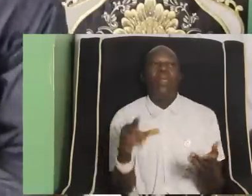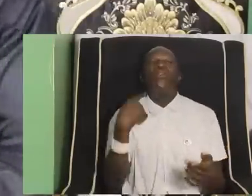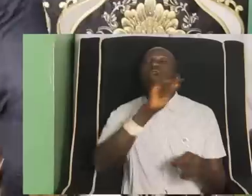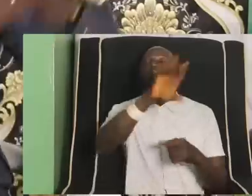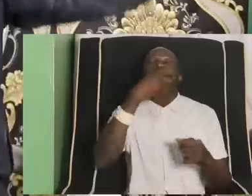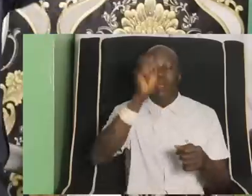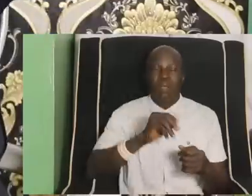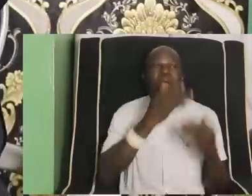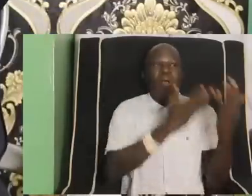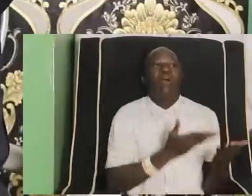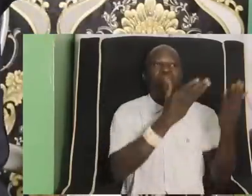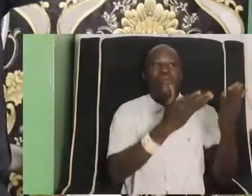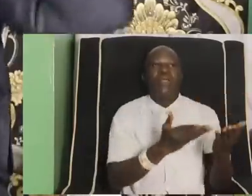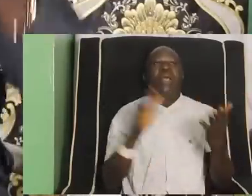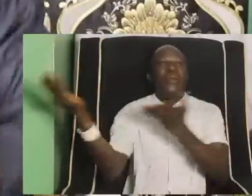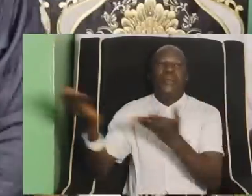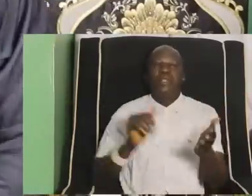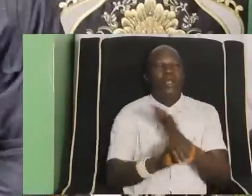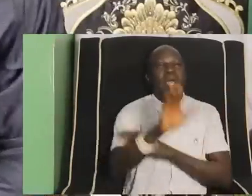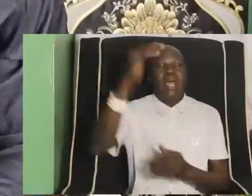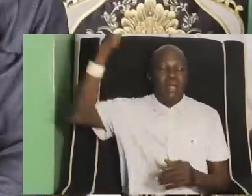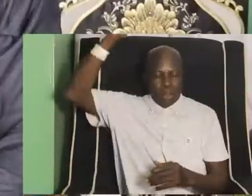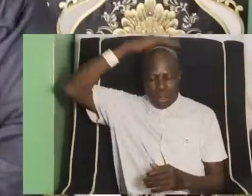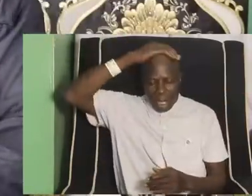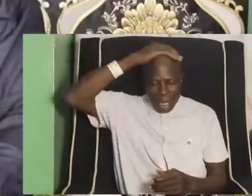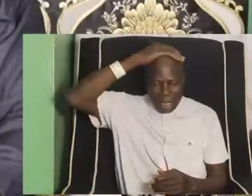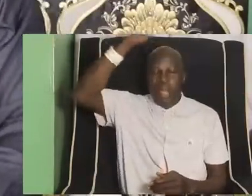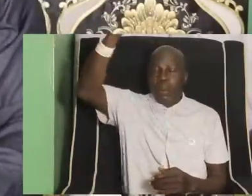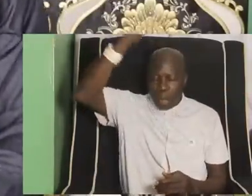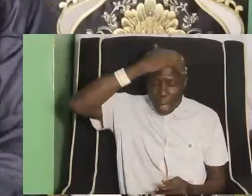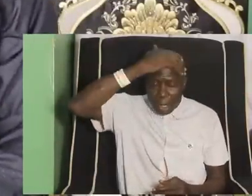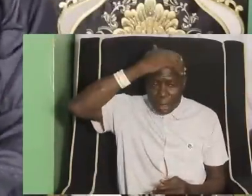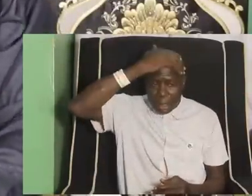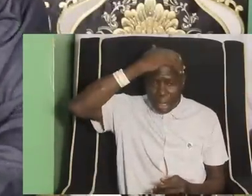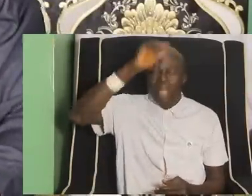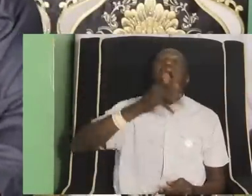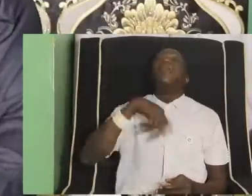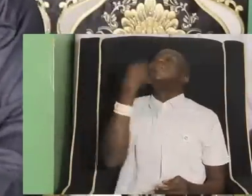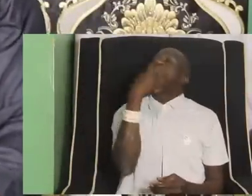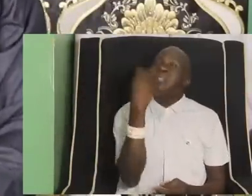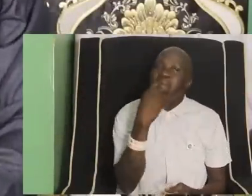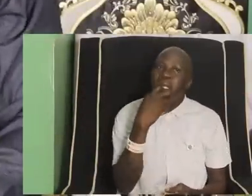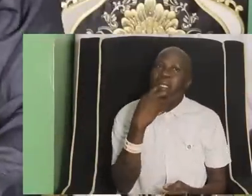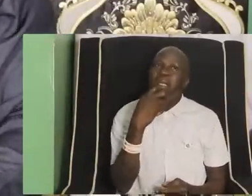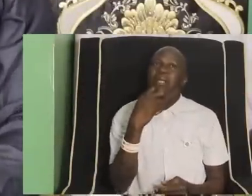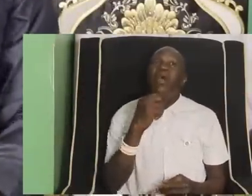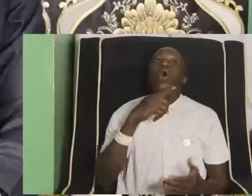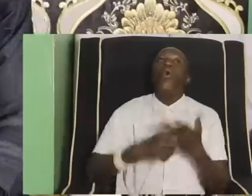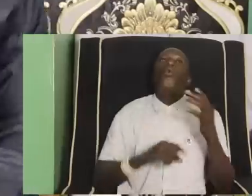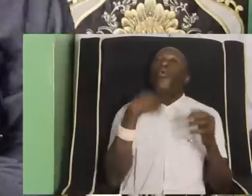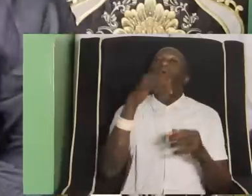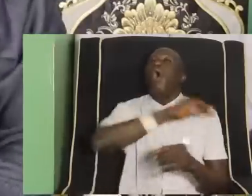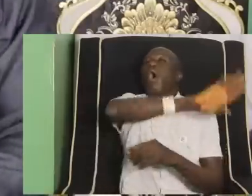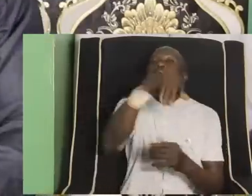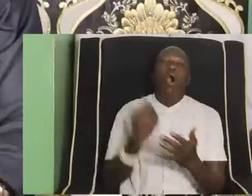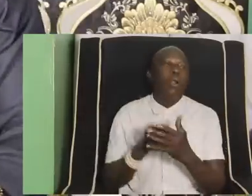you are what to see at your right hand or your head and on your